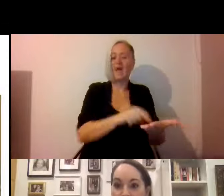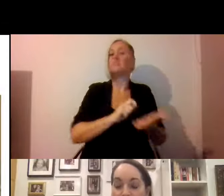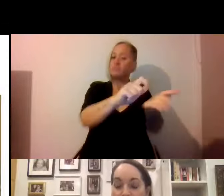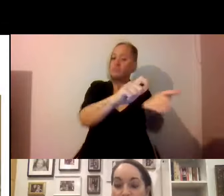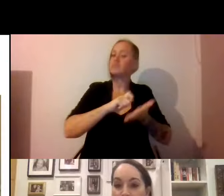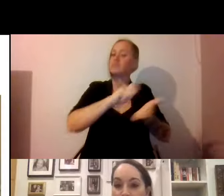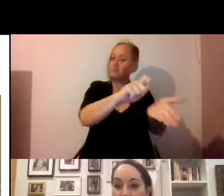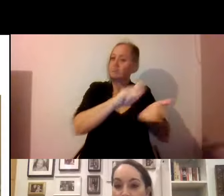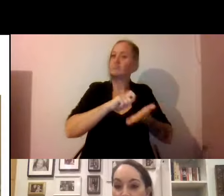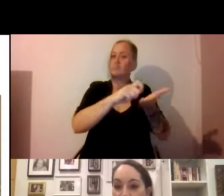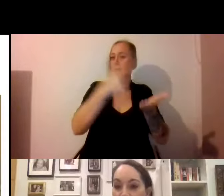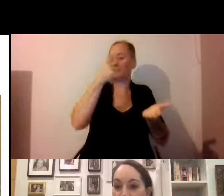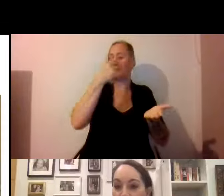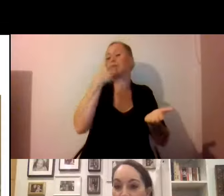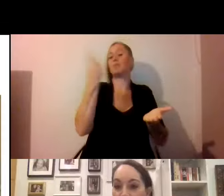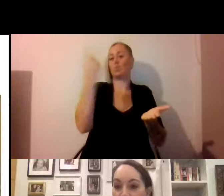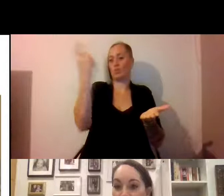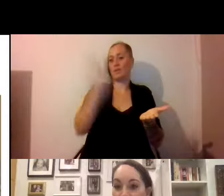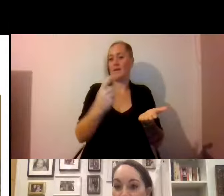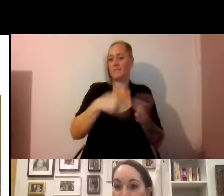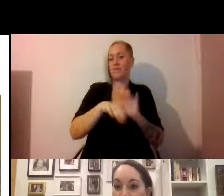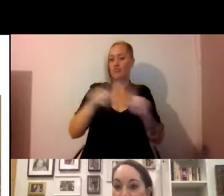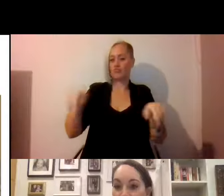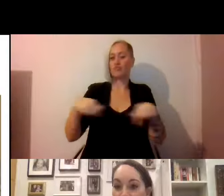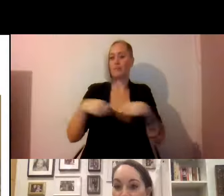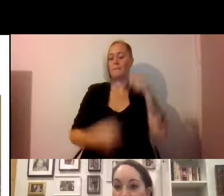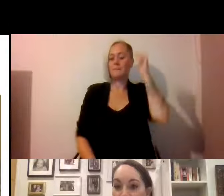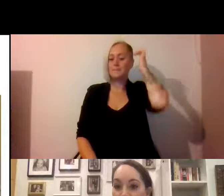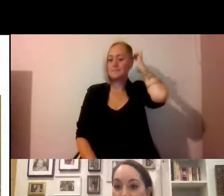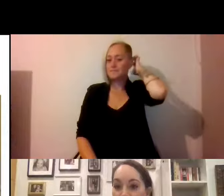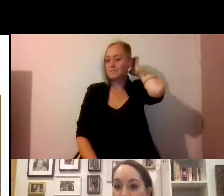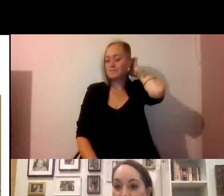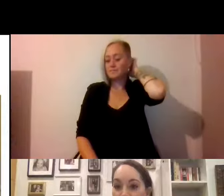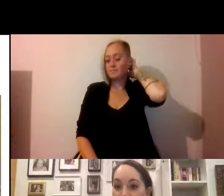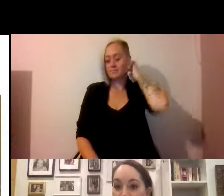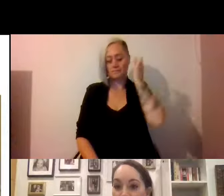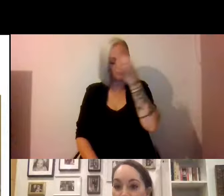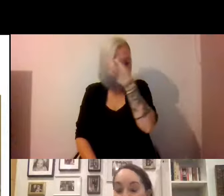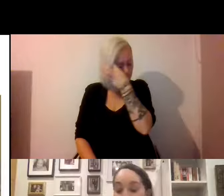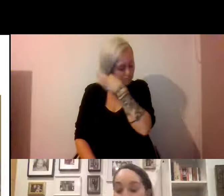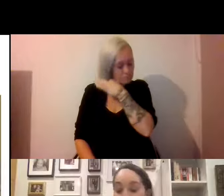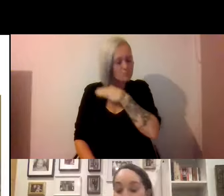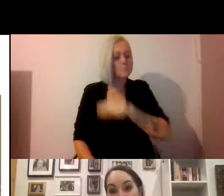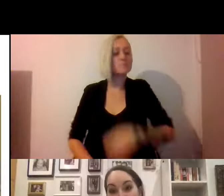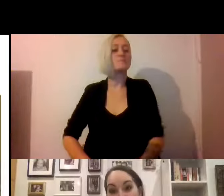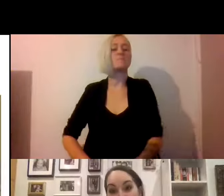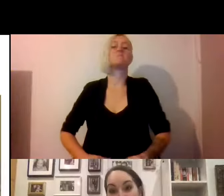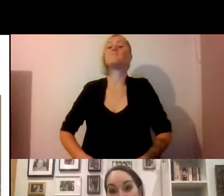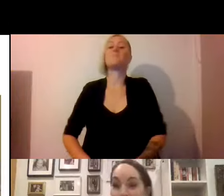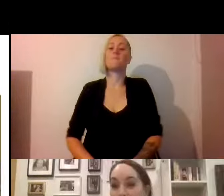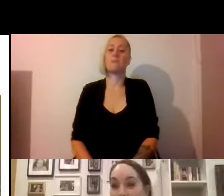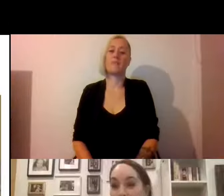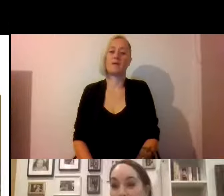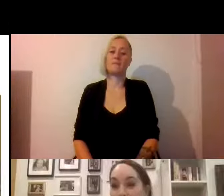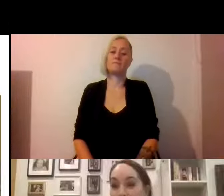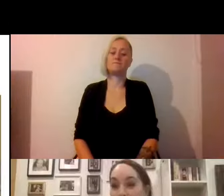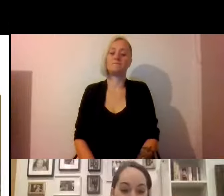people that came into contact with him. And many of his best doctors actually utilized this method, and Grandpa was very happy with